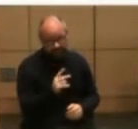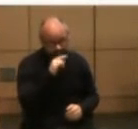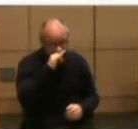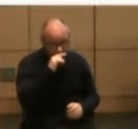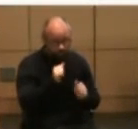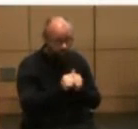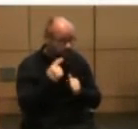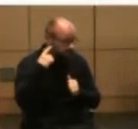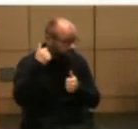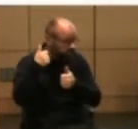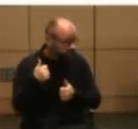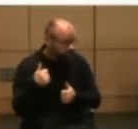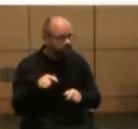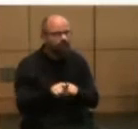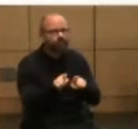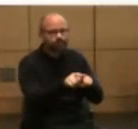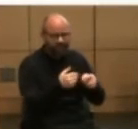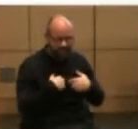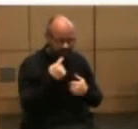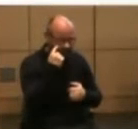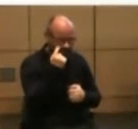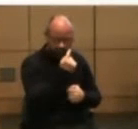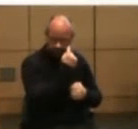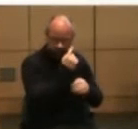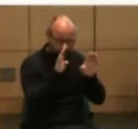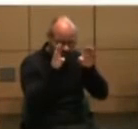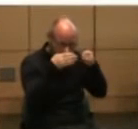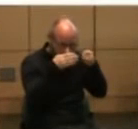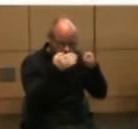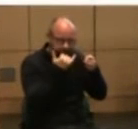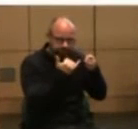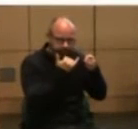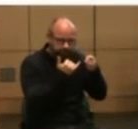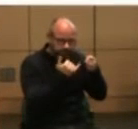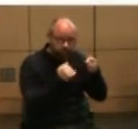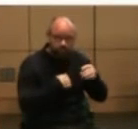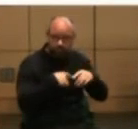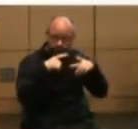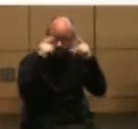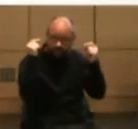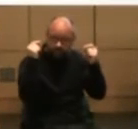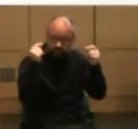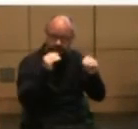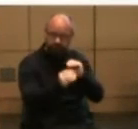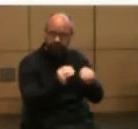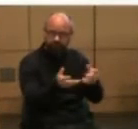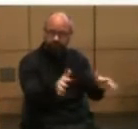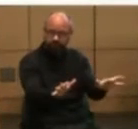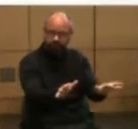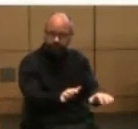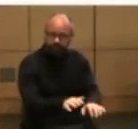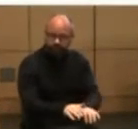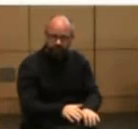refractive errors. And so putting on a pair of glasses is relatively easy and painless compared to even trying to put on a hearing